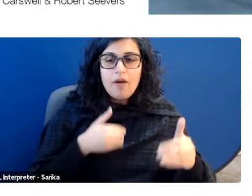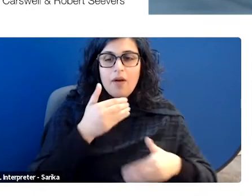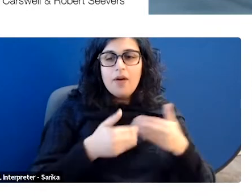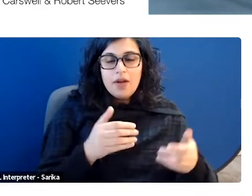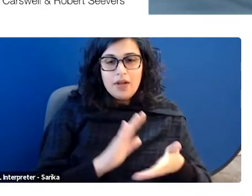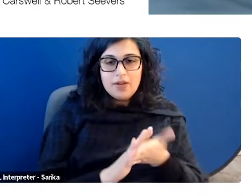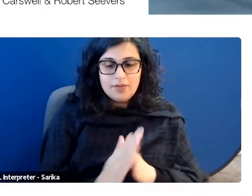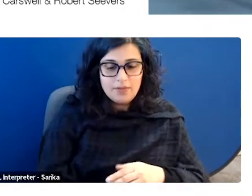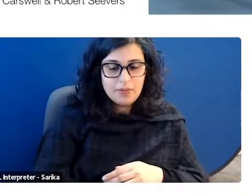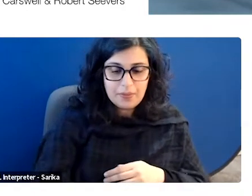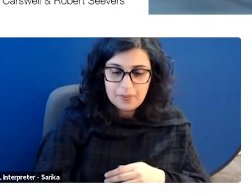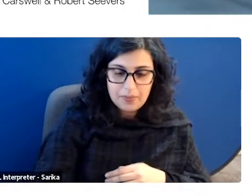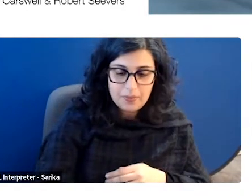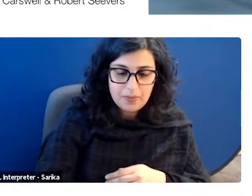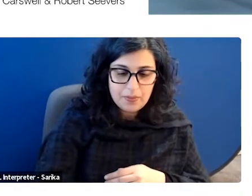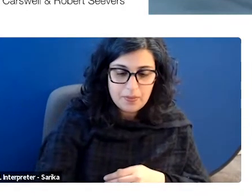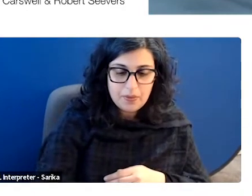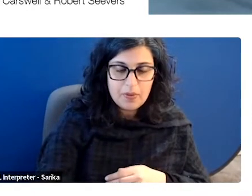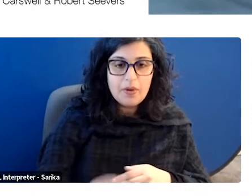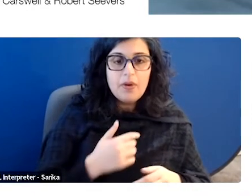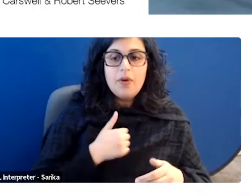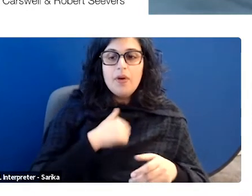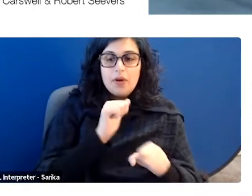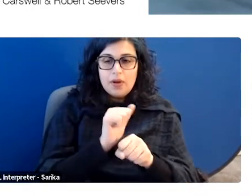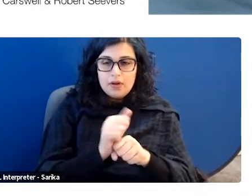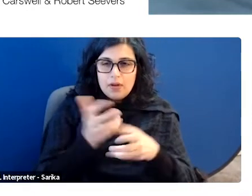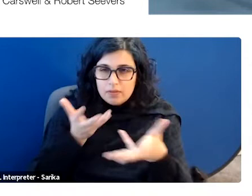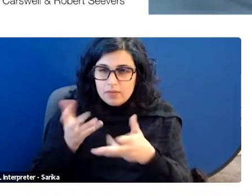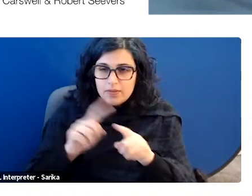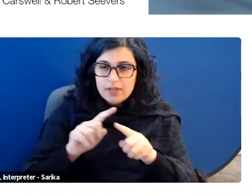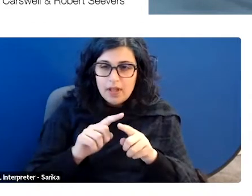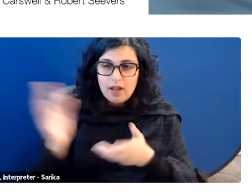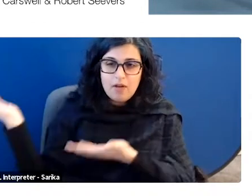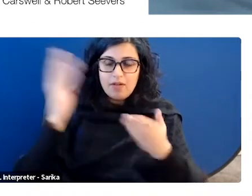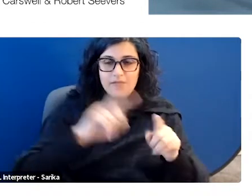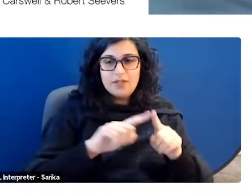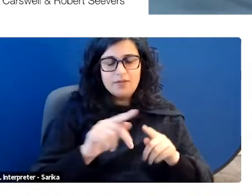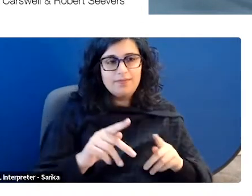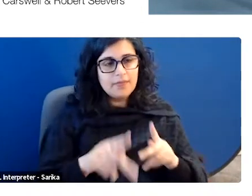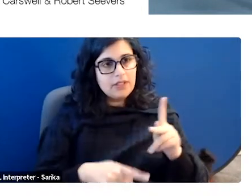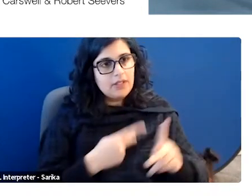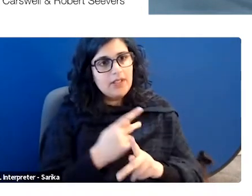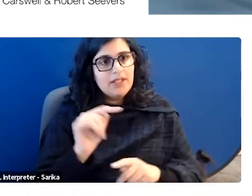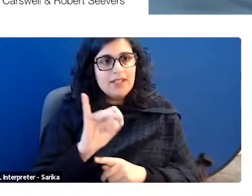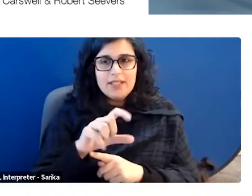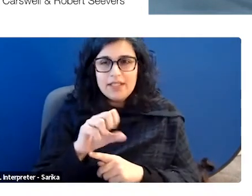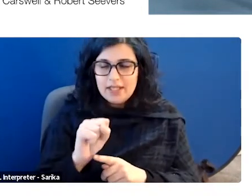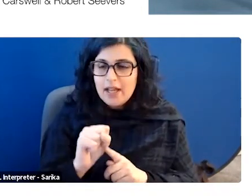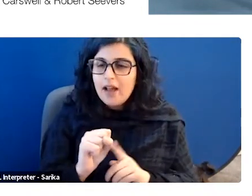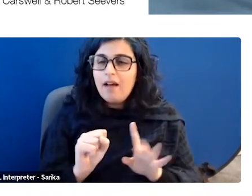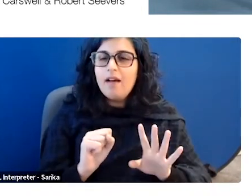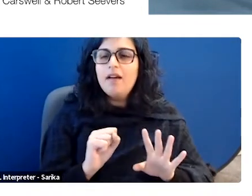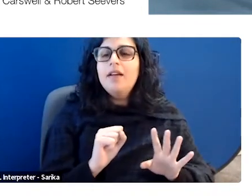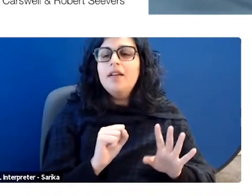myself. My work entails work with clients that offer different types of textiles that have uniqueness to their product for their customer